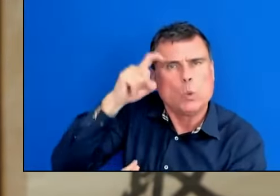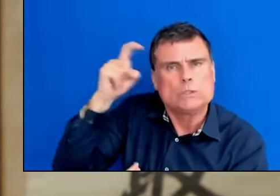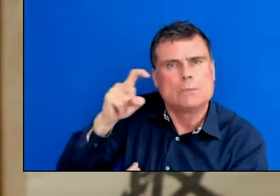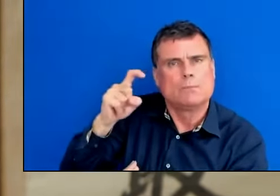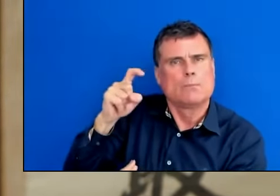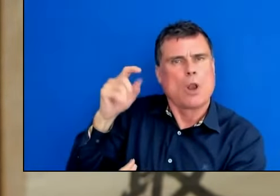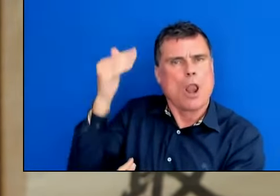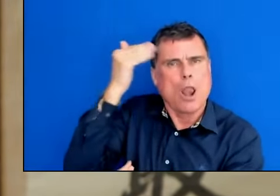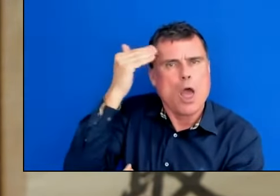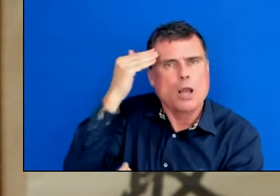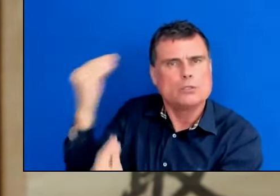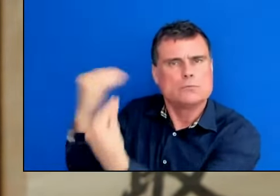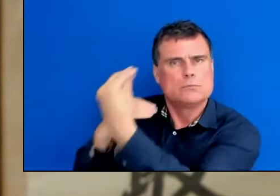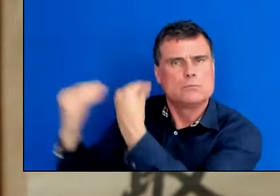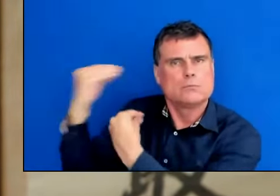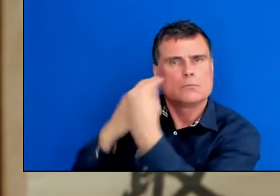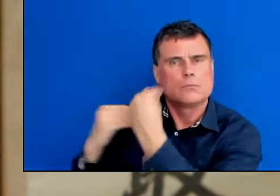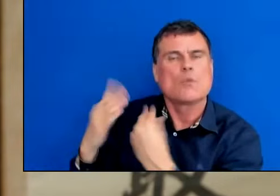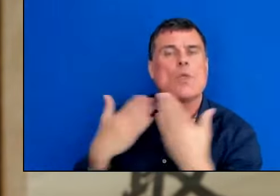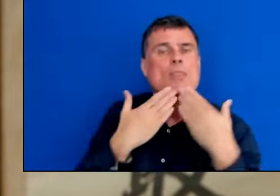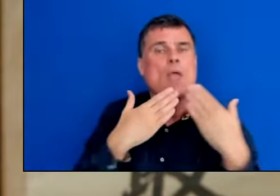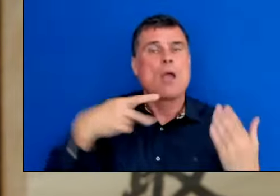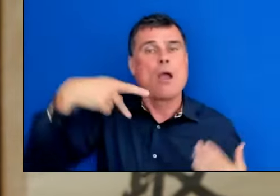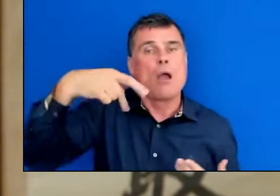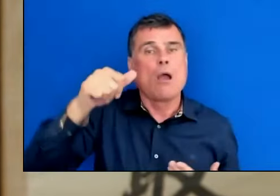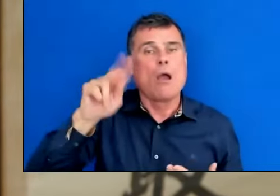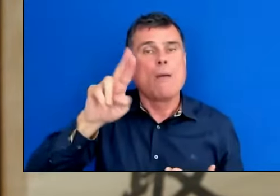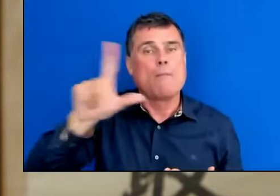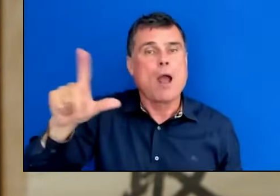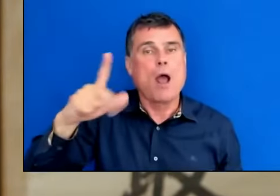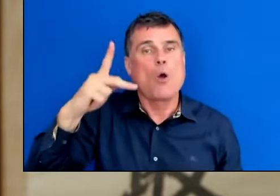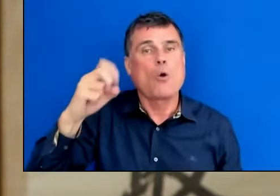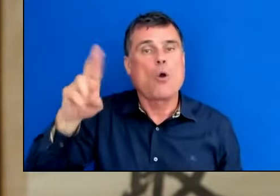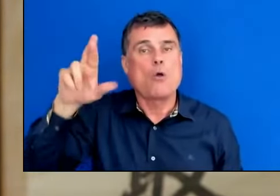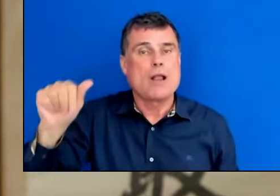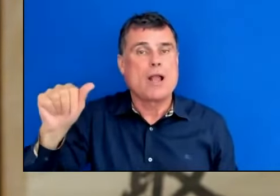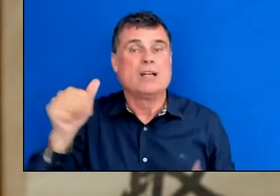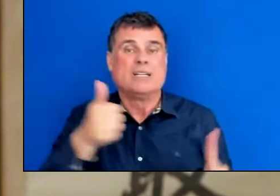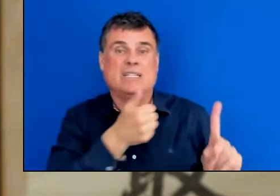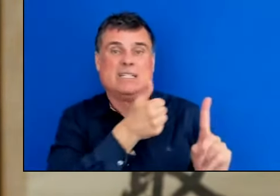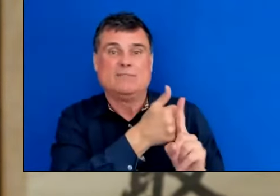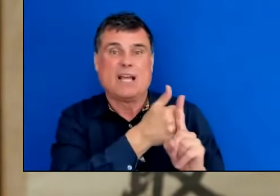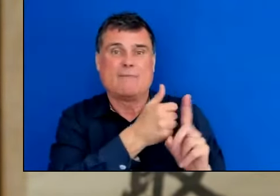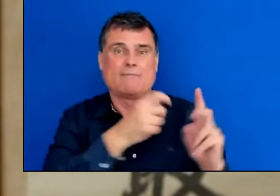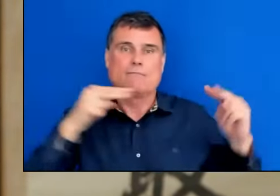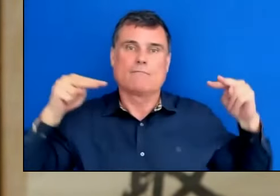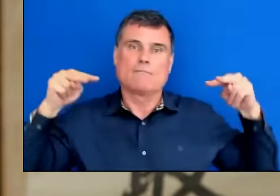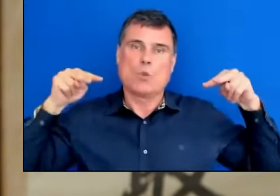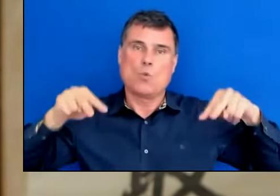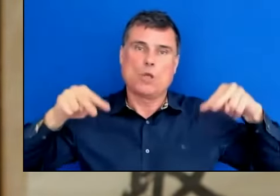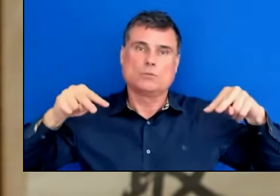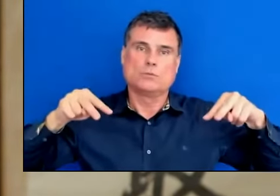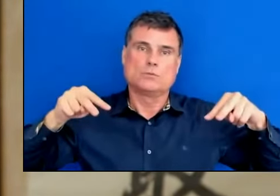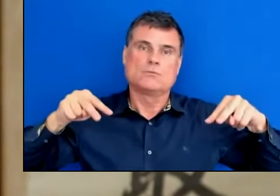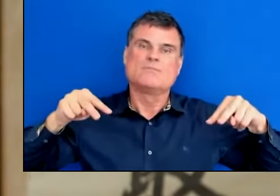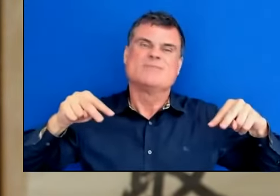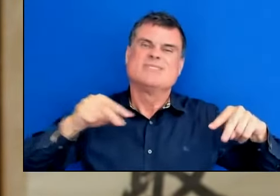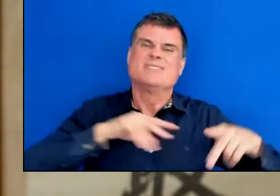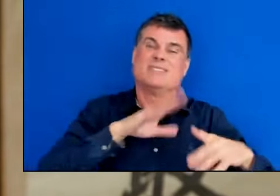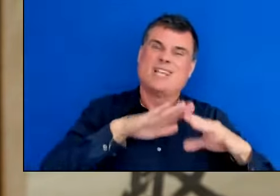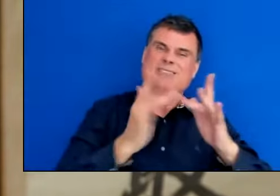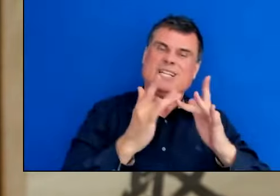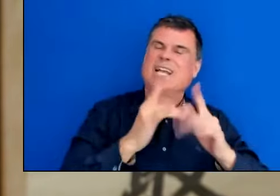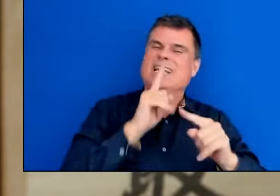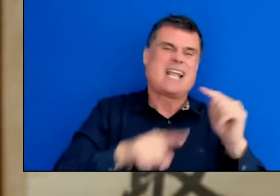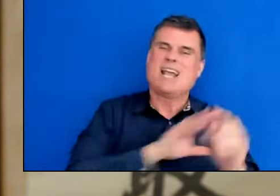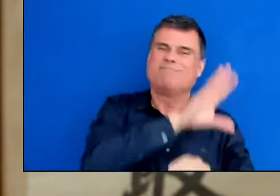I wish to thank Paul Correa, who's online today and has COVID and is unable to attend, for